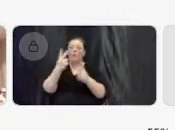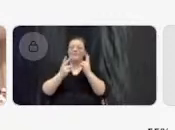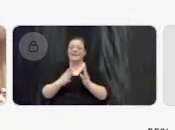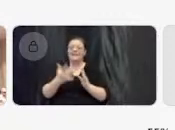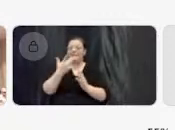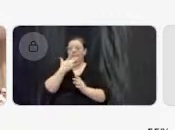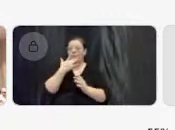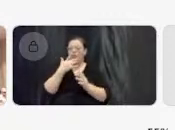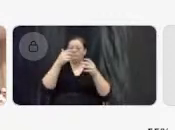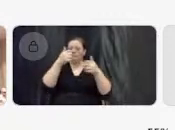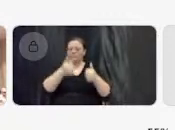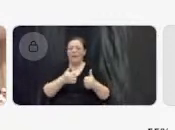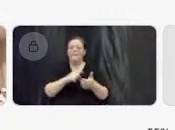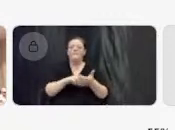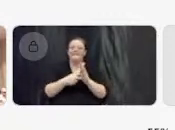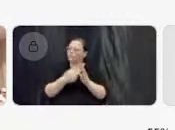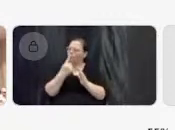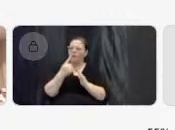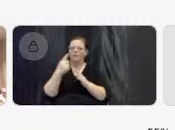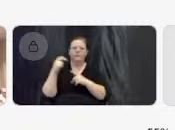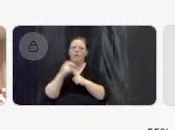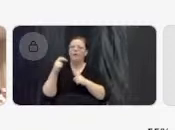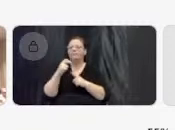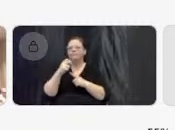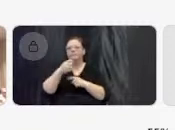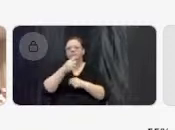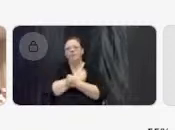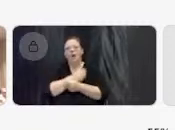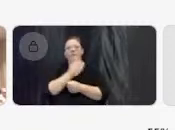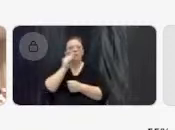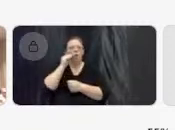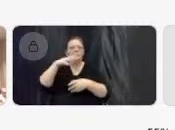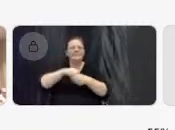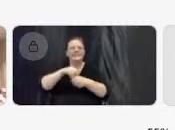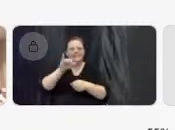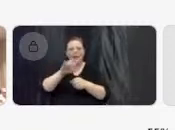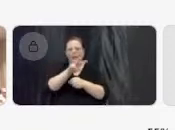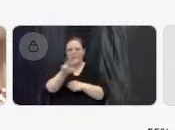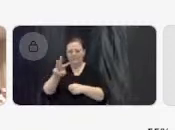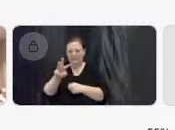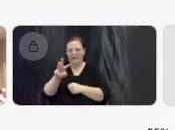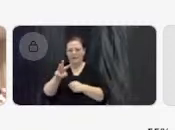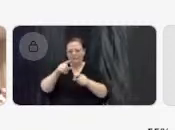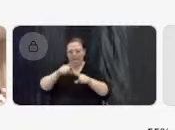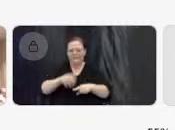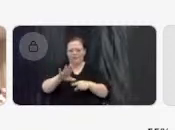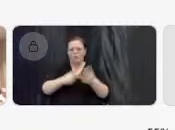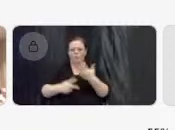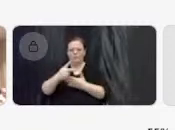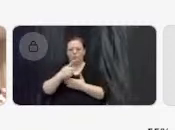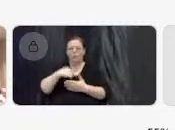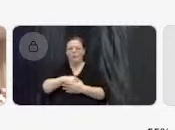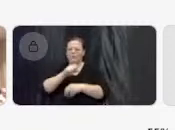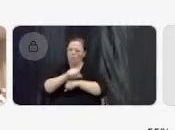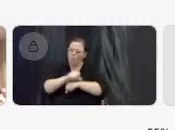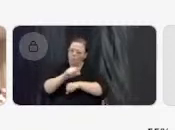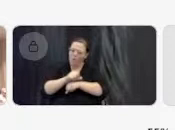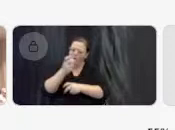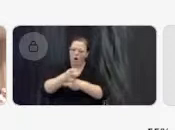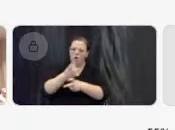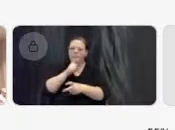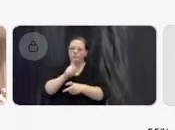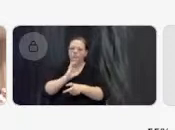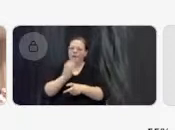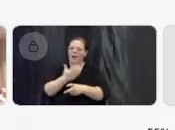that it is one of the most loved homes on Airbnb based on ratings, reviews, and reliability. We work extremely hard to ensure our property is